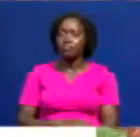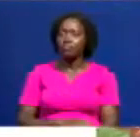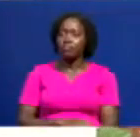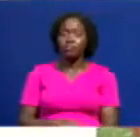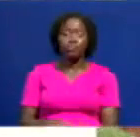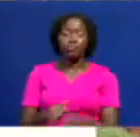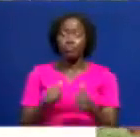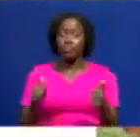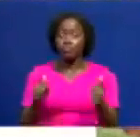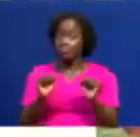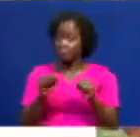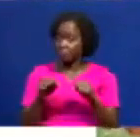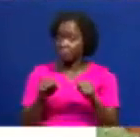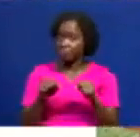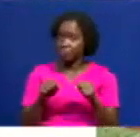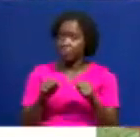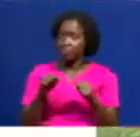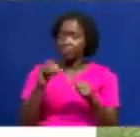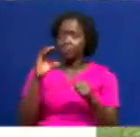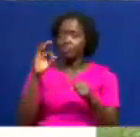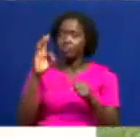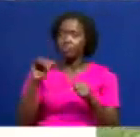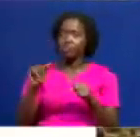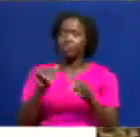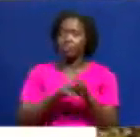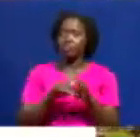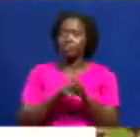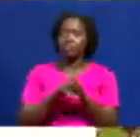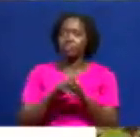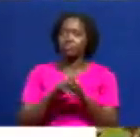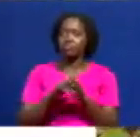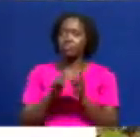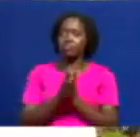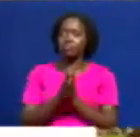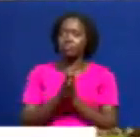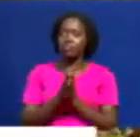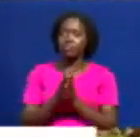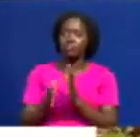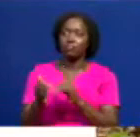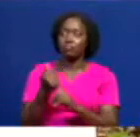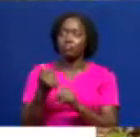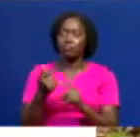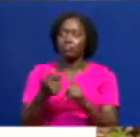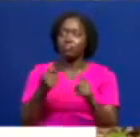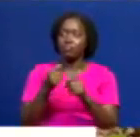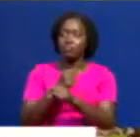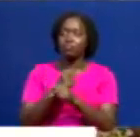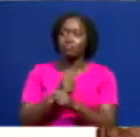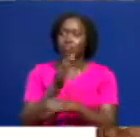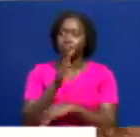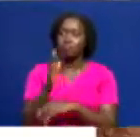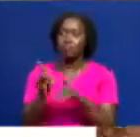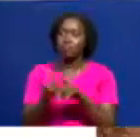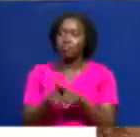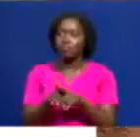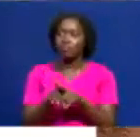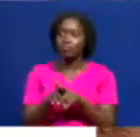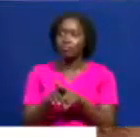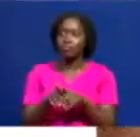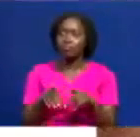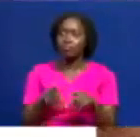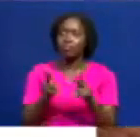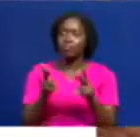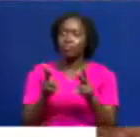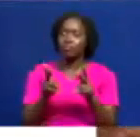Well, it might, as the CFA members are making ends meet from forest cultivation while protecting trees. Lengo yetu kuu